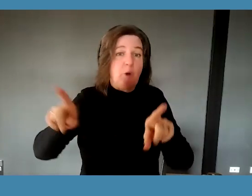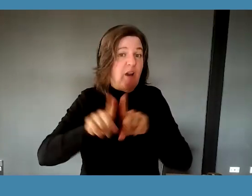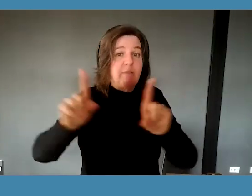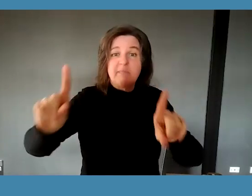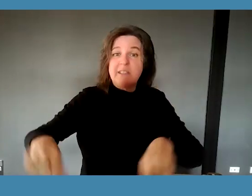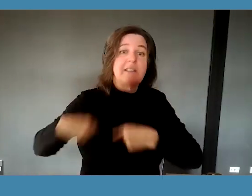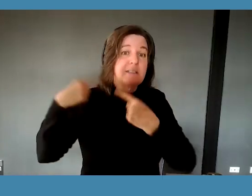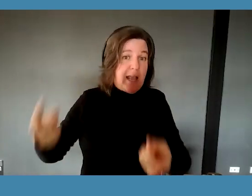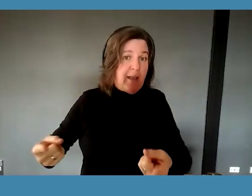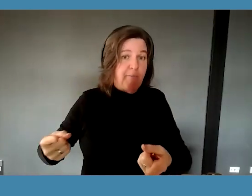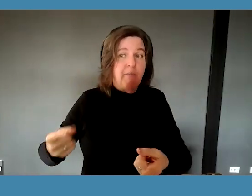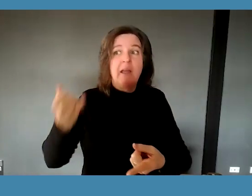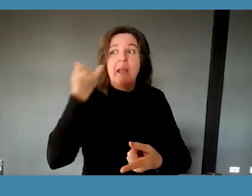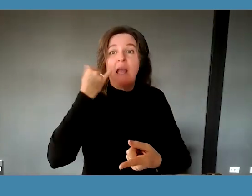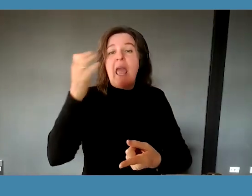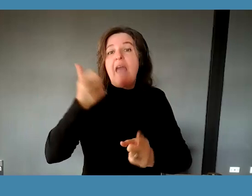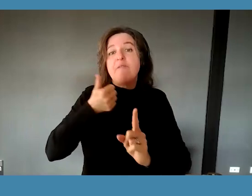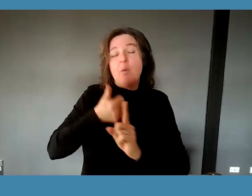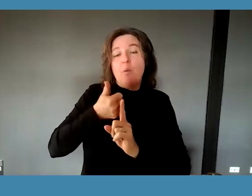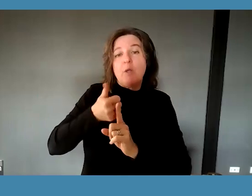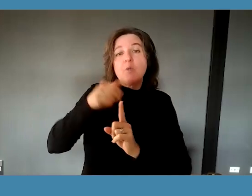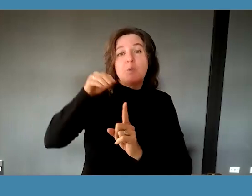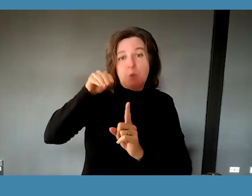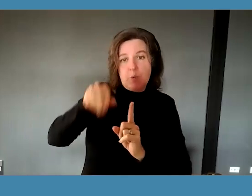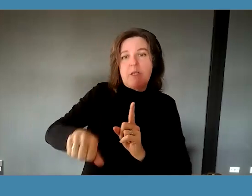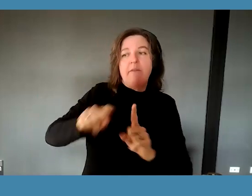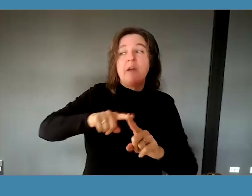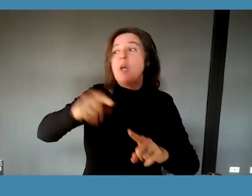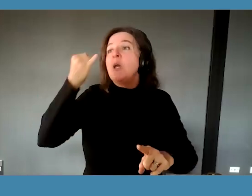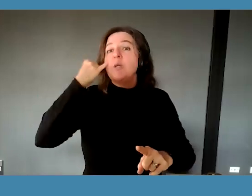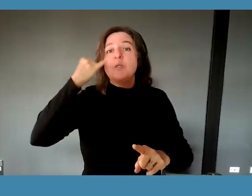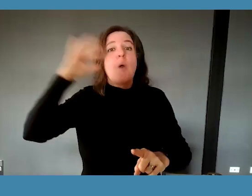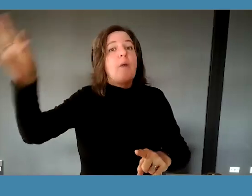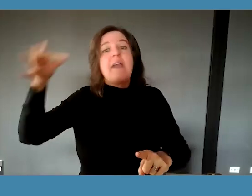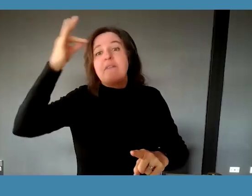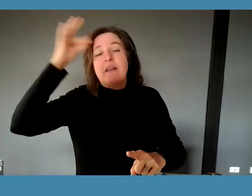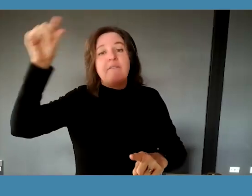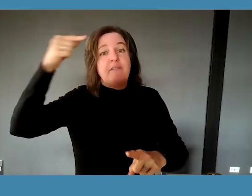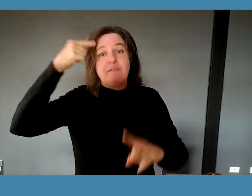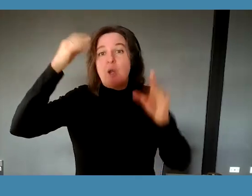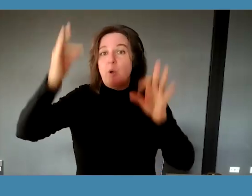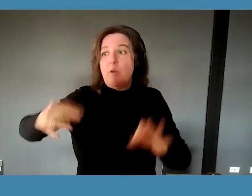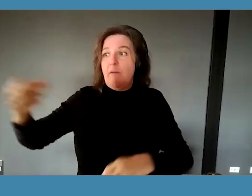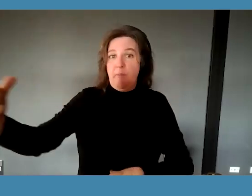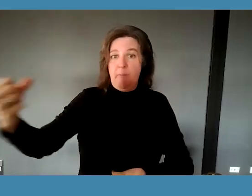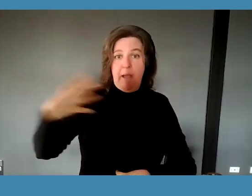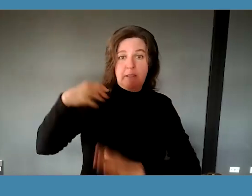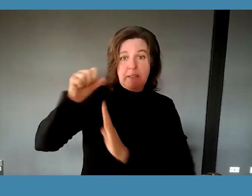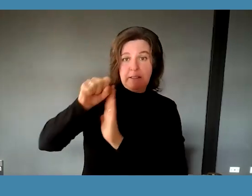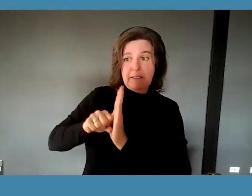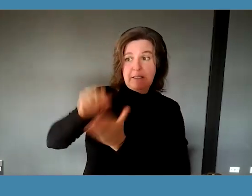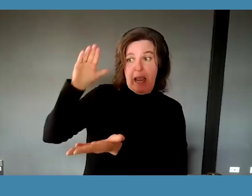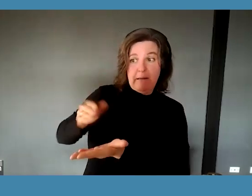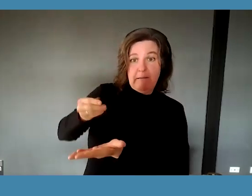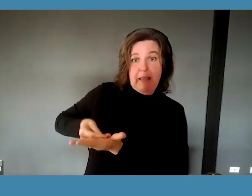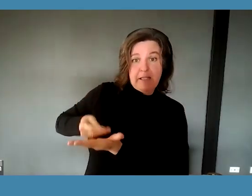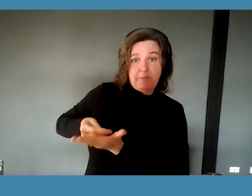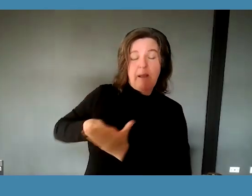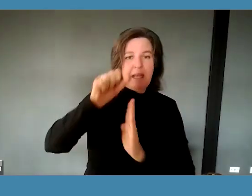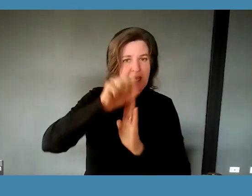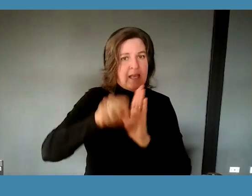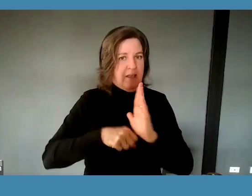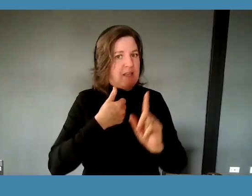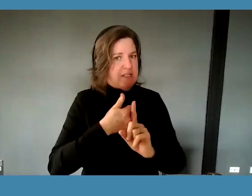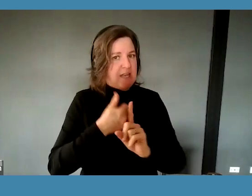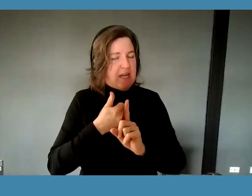to self-fund. So even if the federal government decides to send us less money, the state can choose to, you know, allocate in our